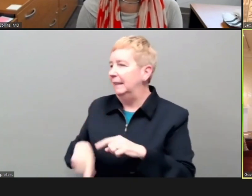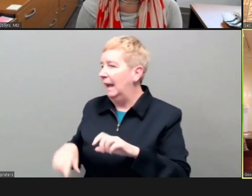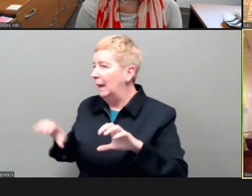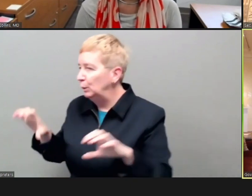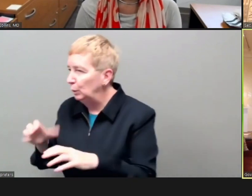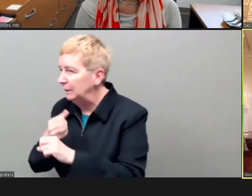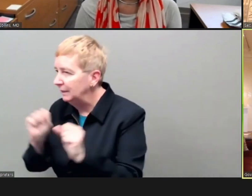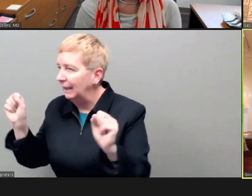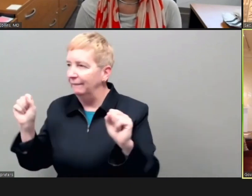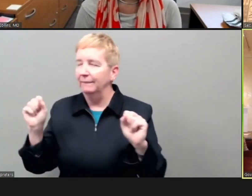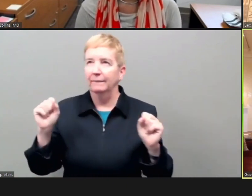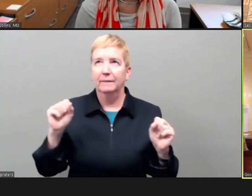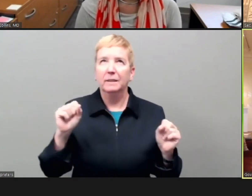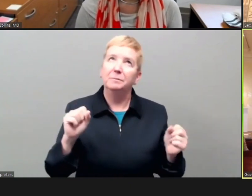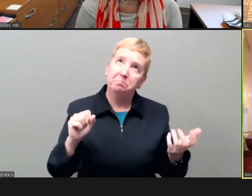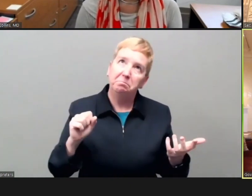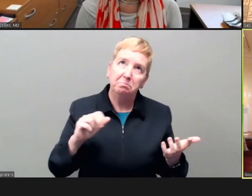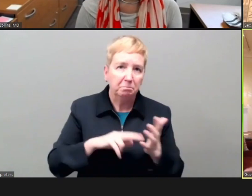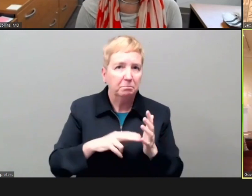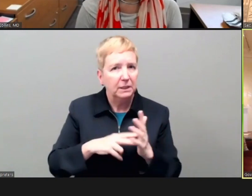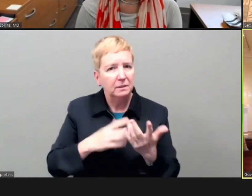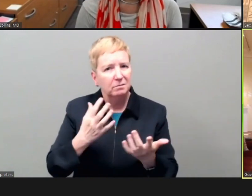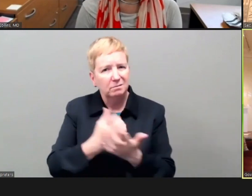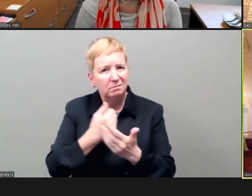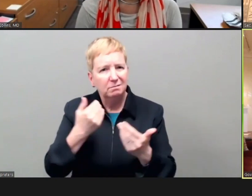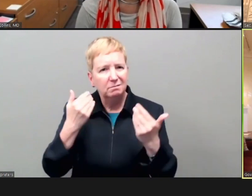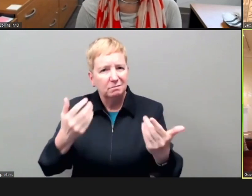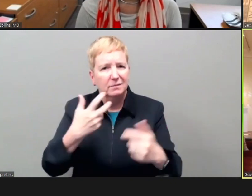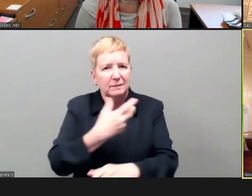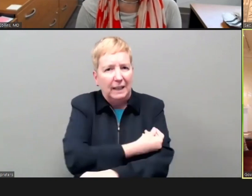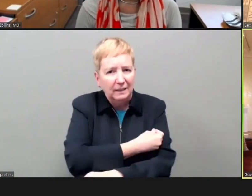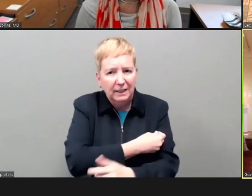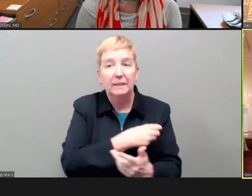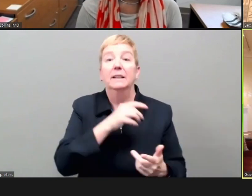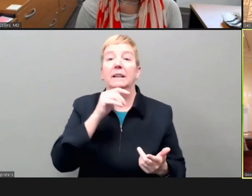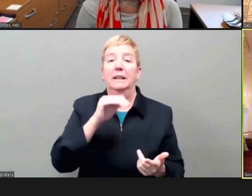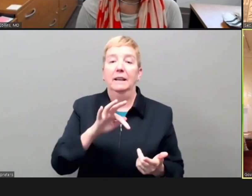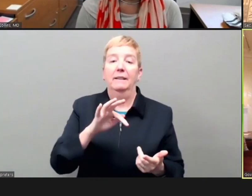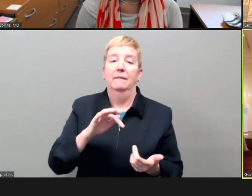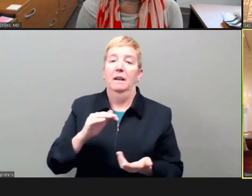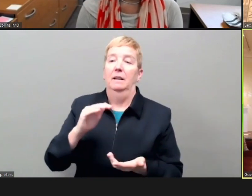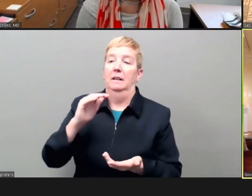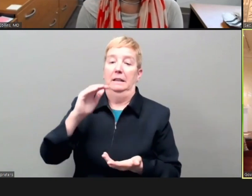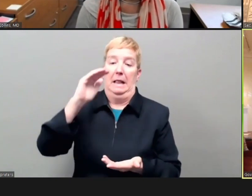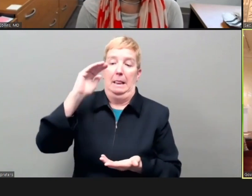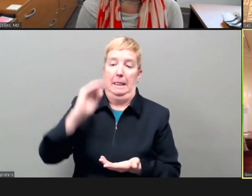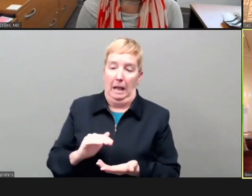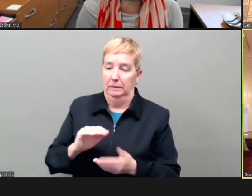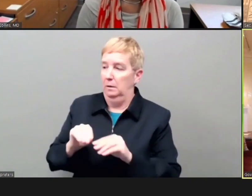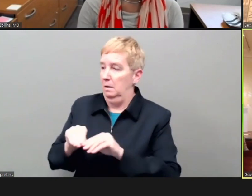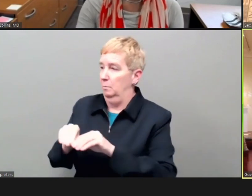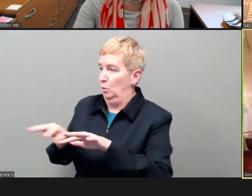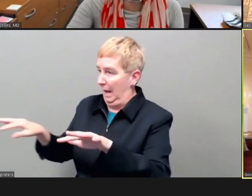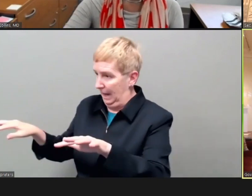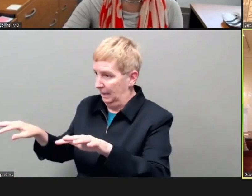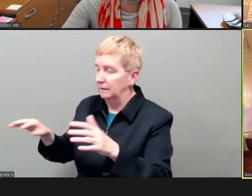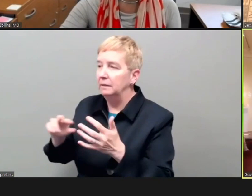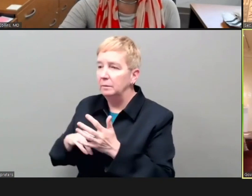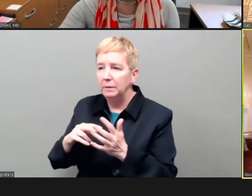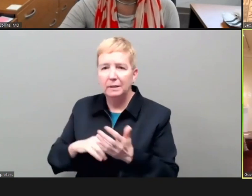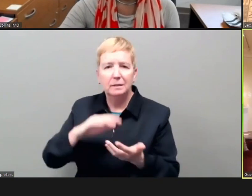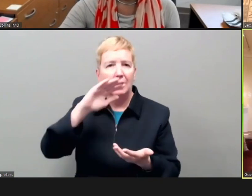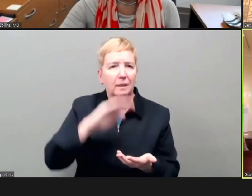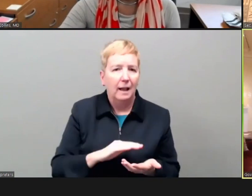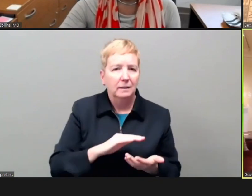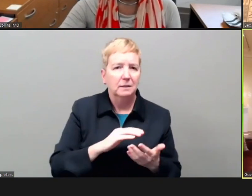minimizes the ability for this virus to move around. Minimizing is conquering. Conquering means we're